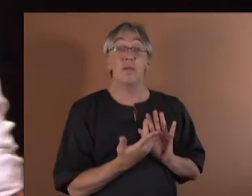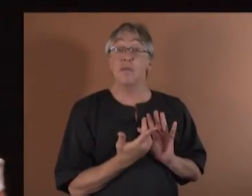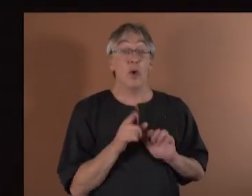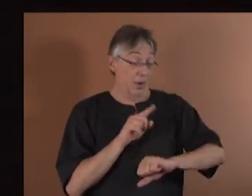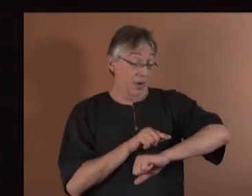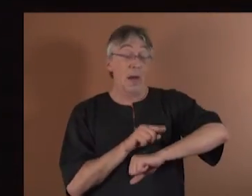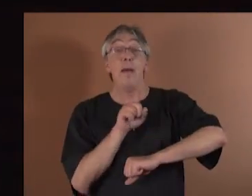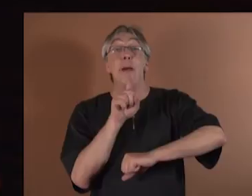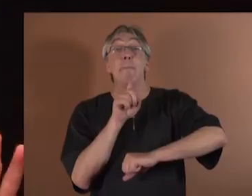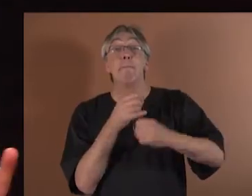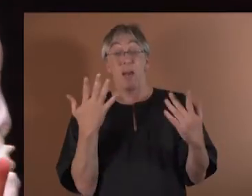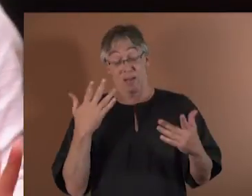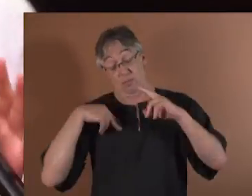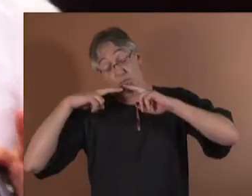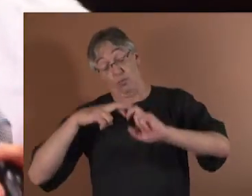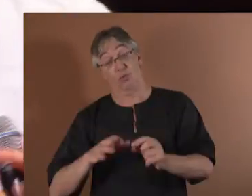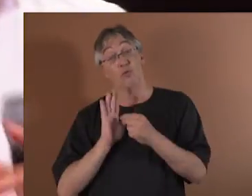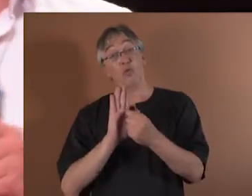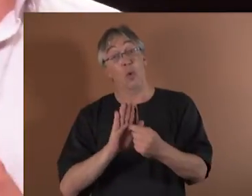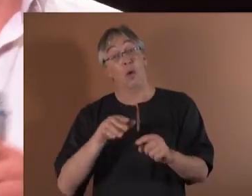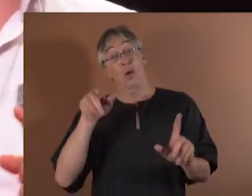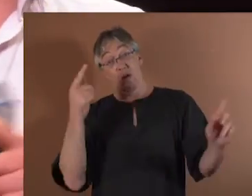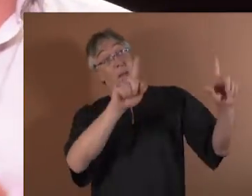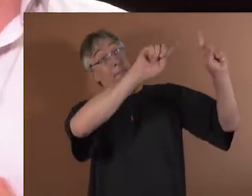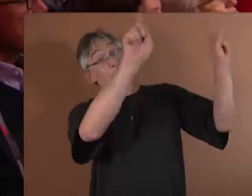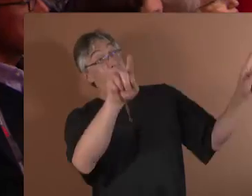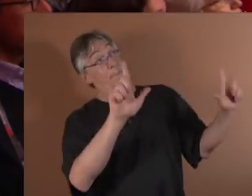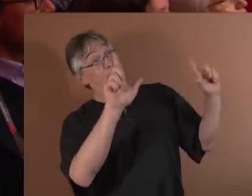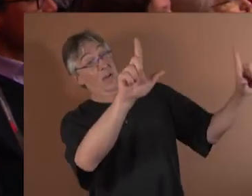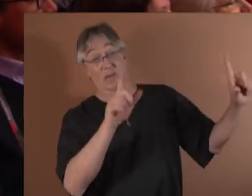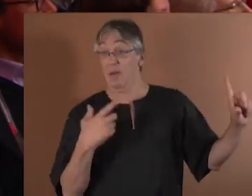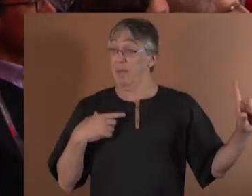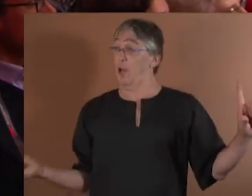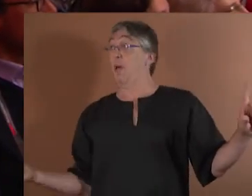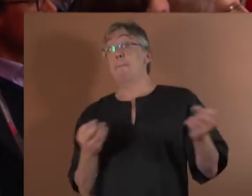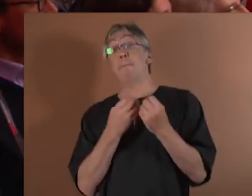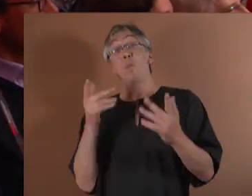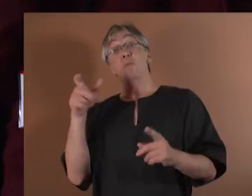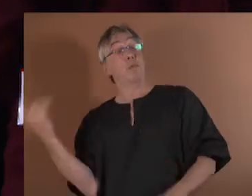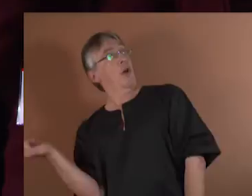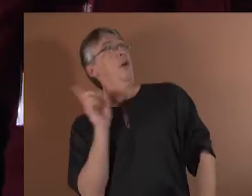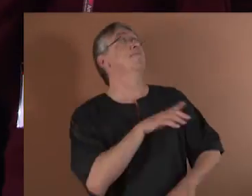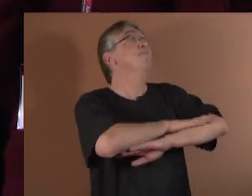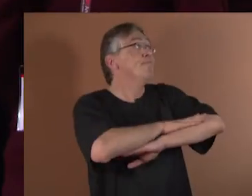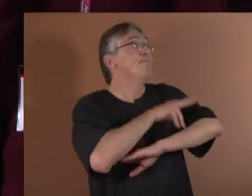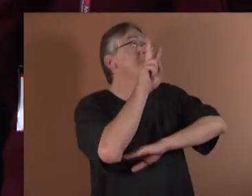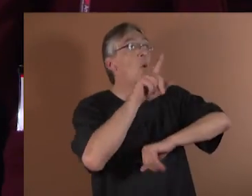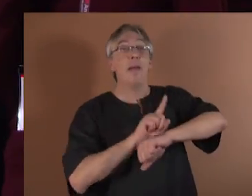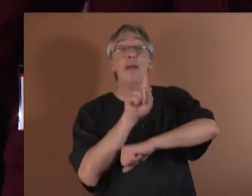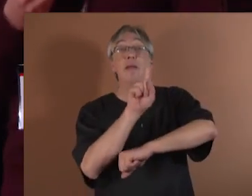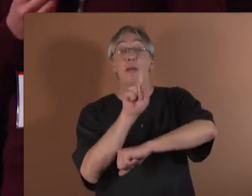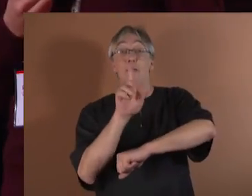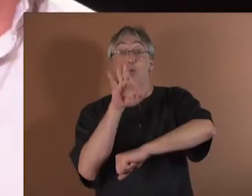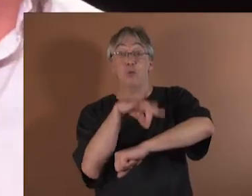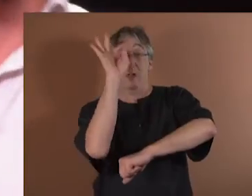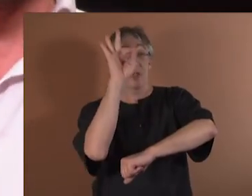to look at a painting these days. That's it. In 11 seconds, you don't get a connection. You don't get a real experience. What we do at the big art show is try to